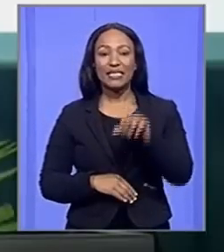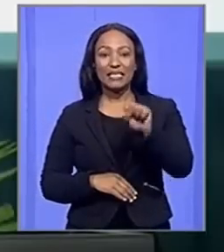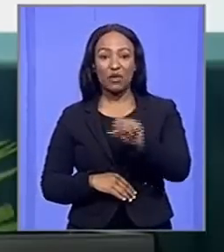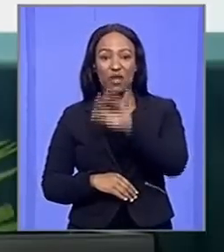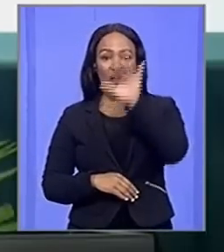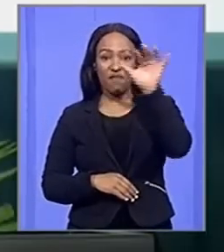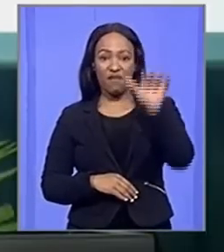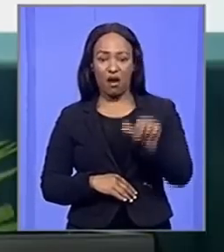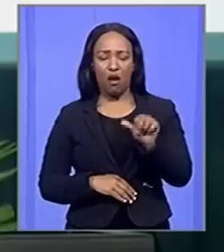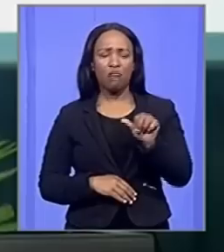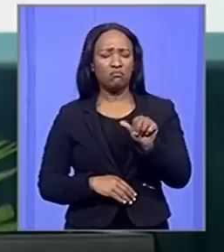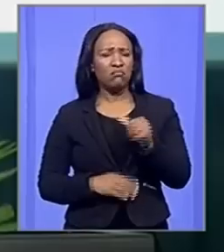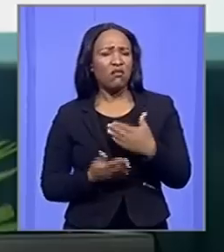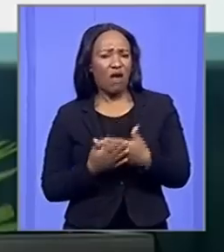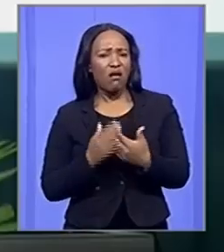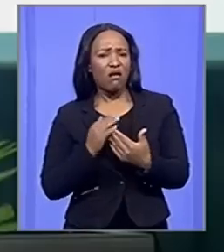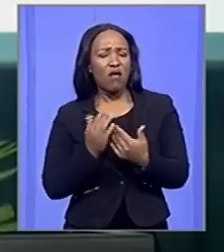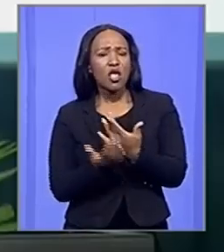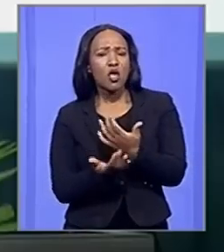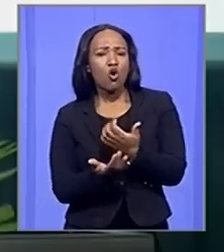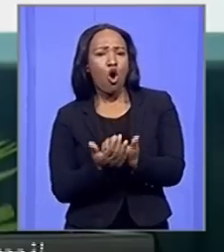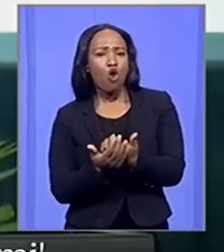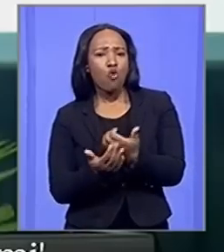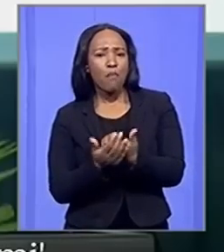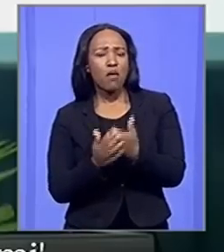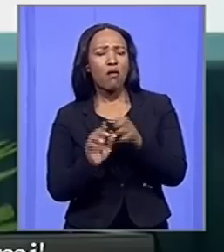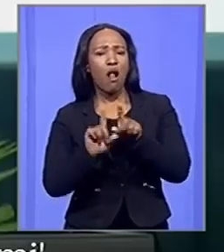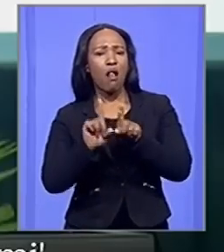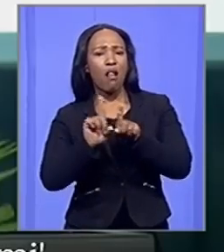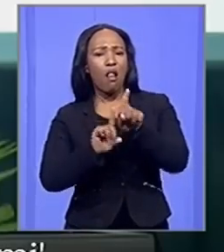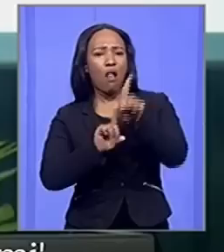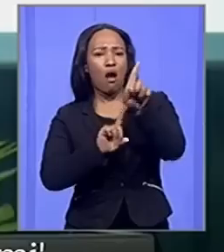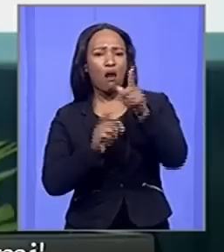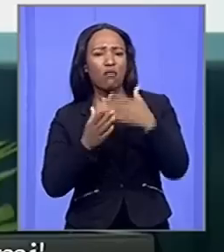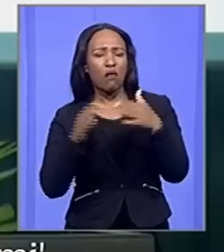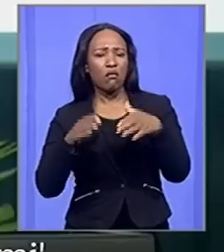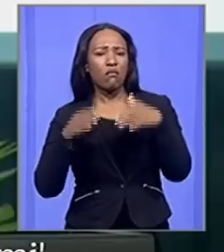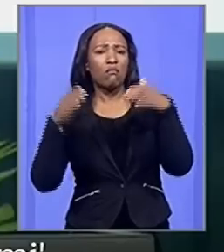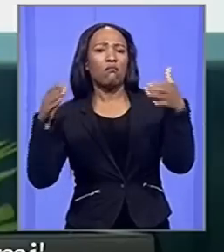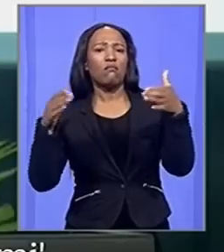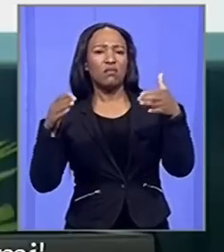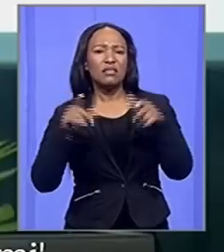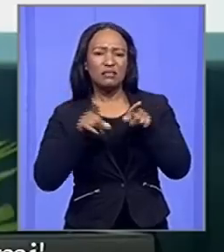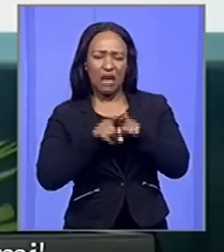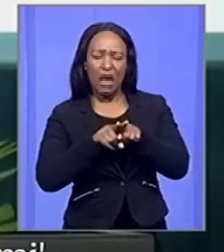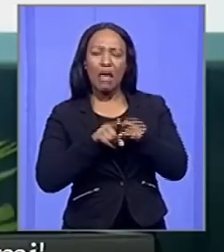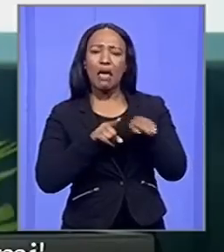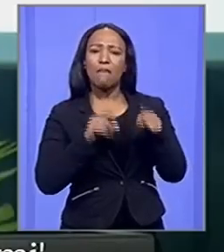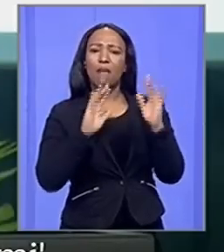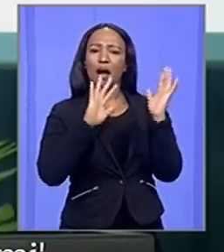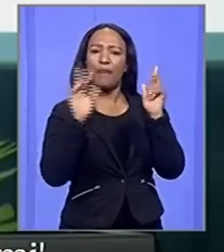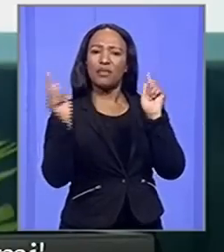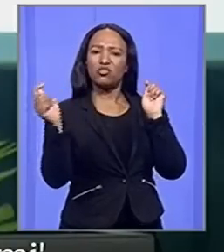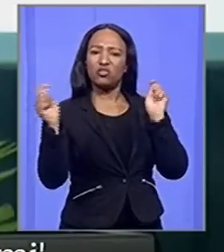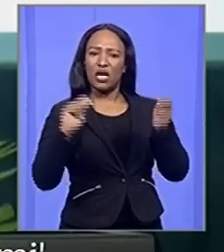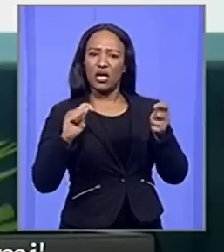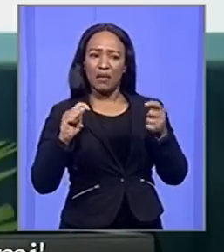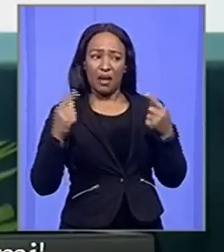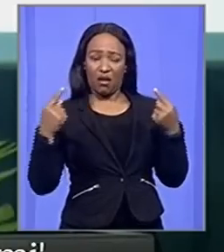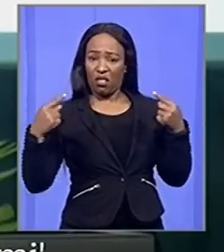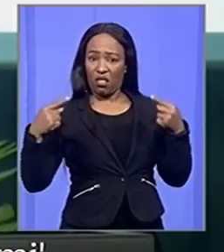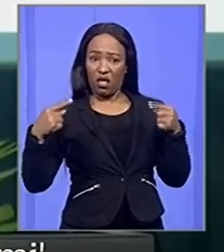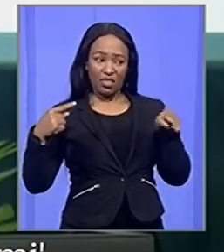economy and grow while also responding to climate change. These two things are not mutually